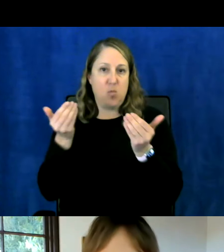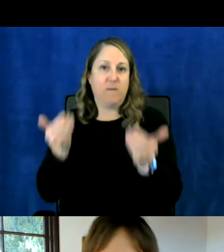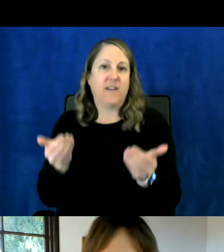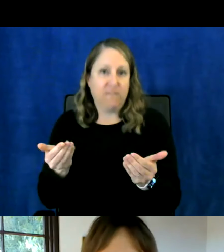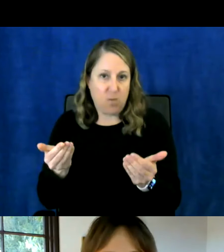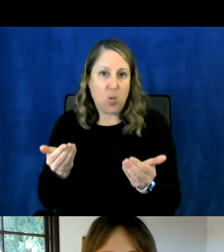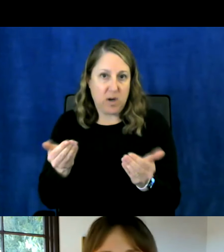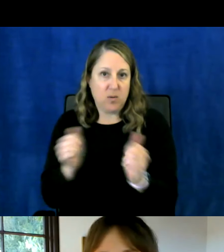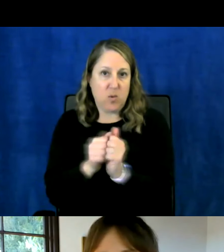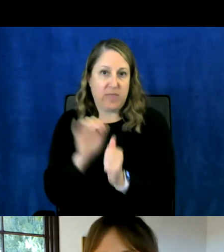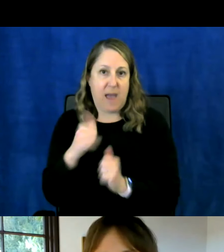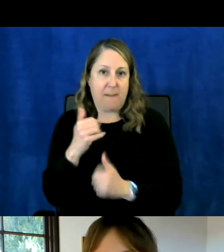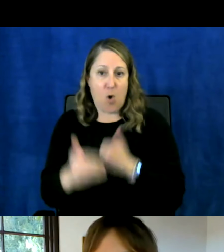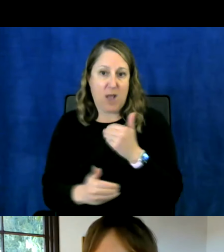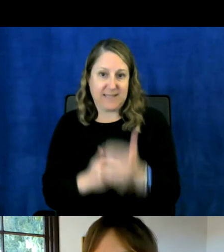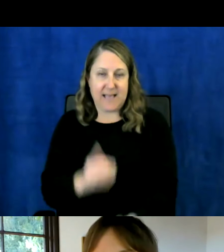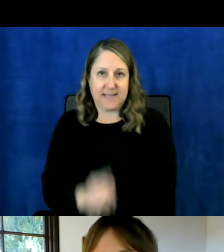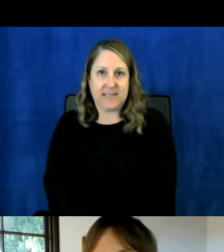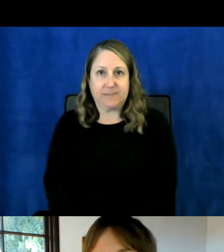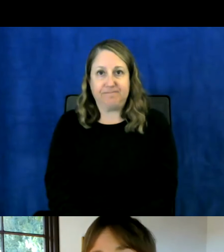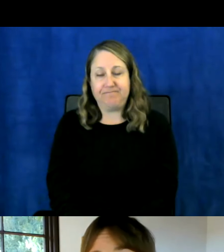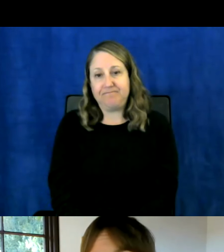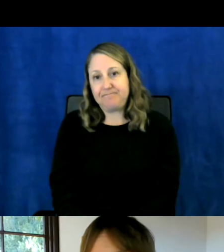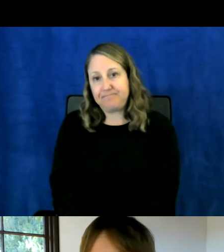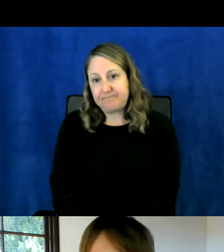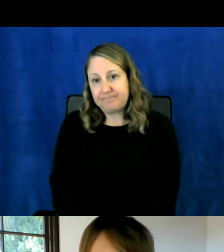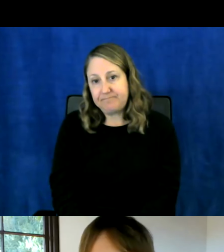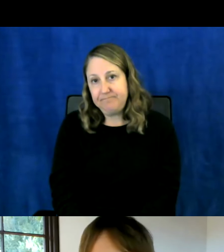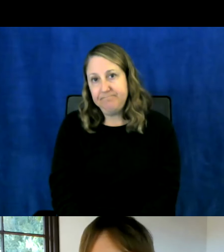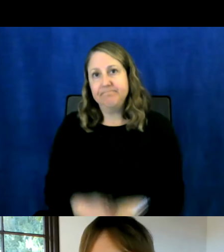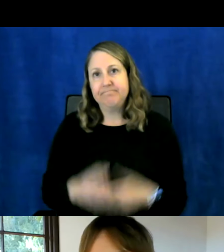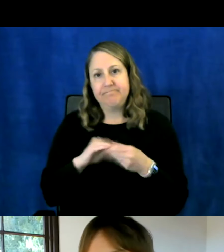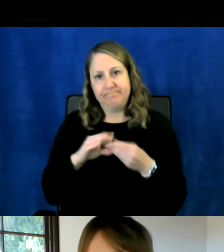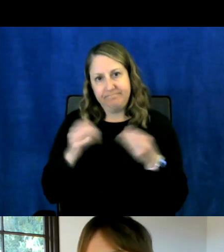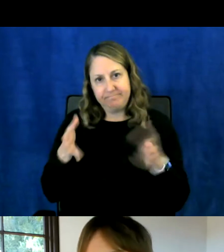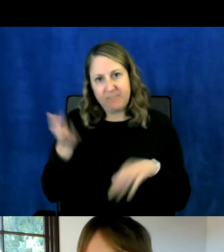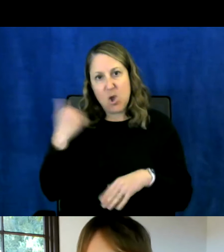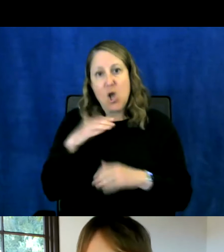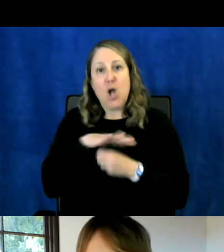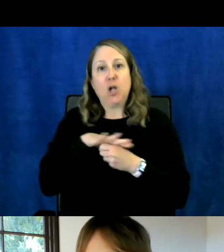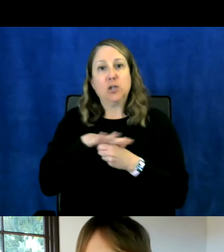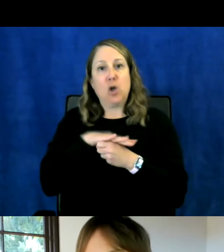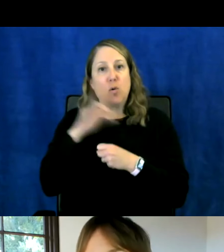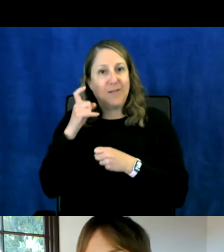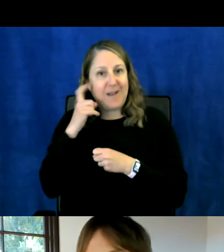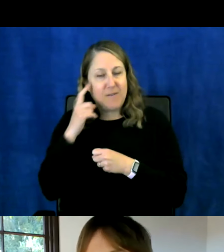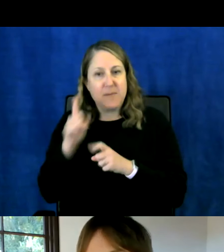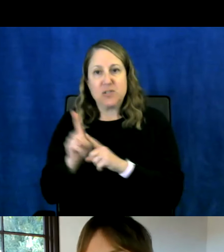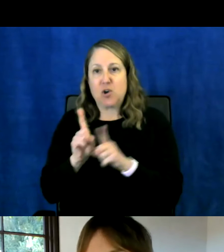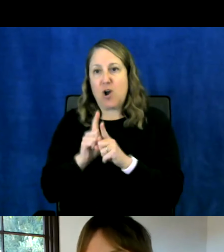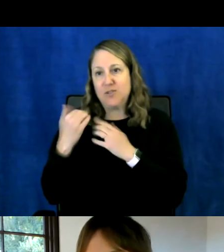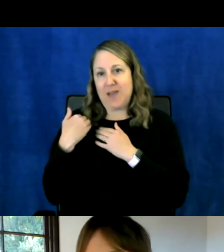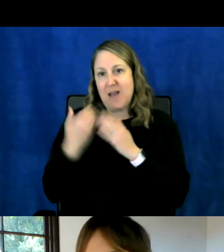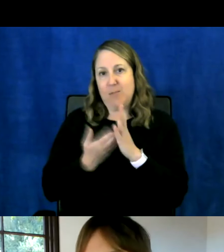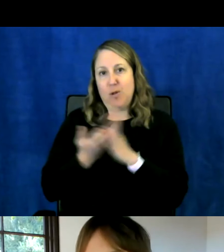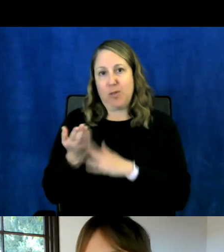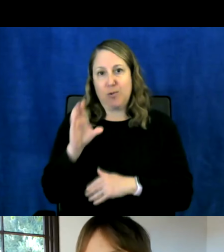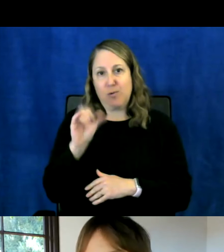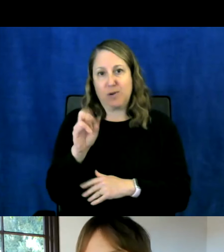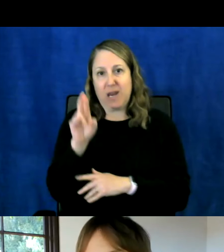process. As I mentioned before, local governments are also held accountable through the care plan. So local governments